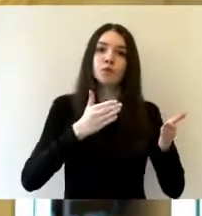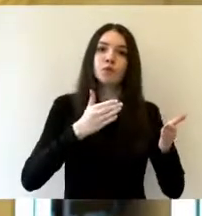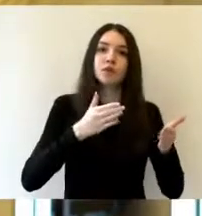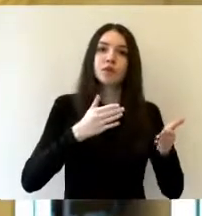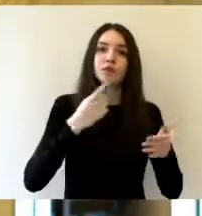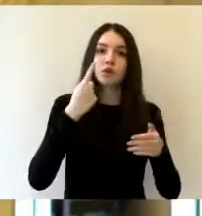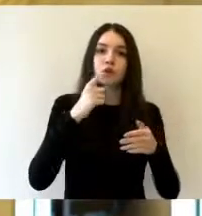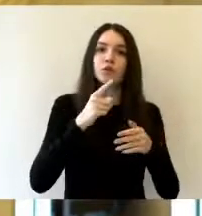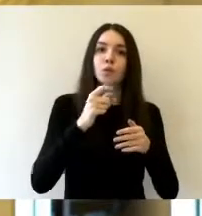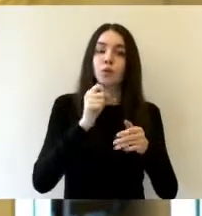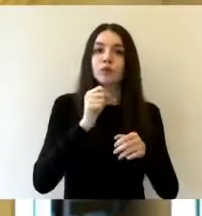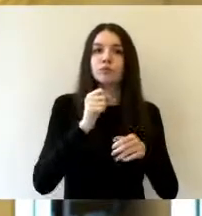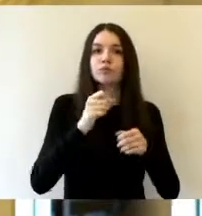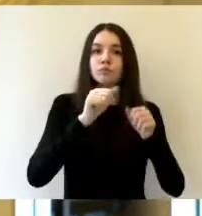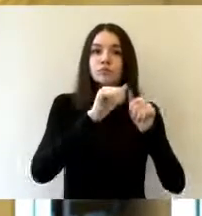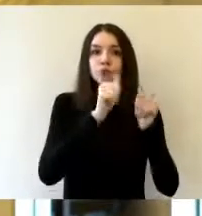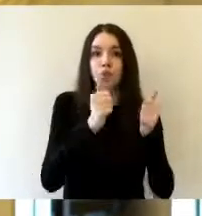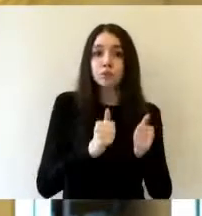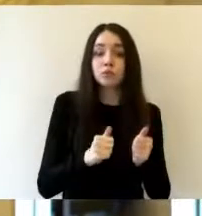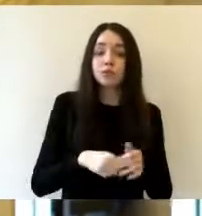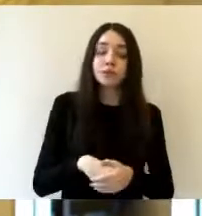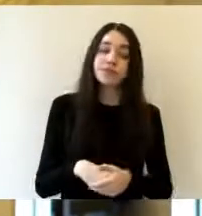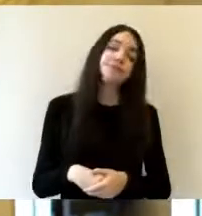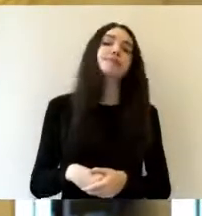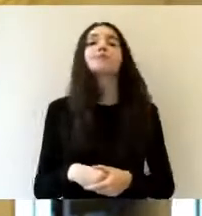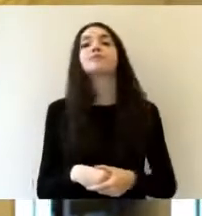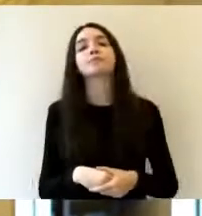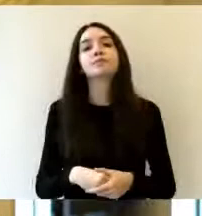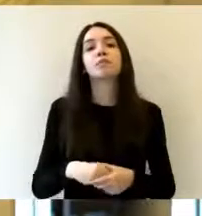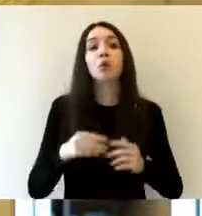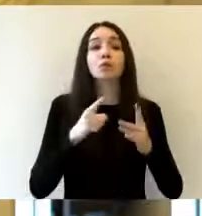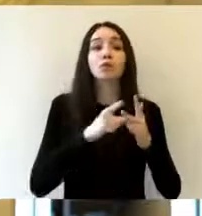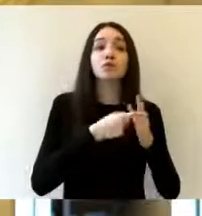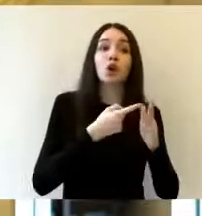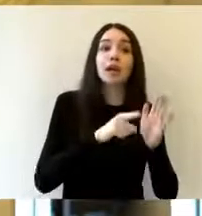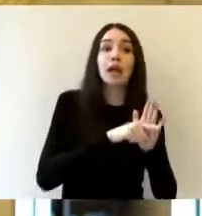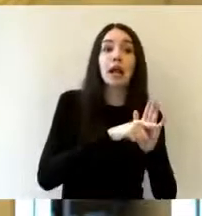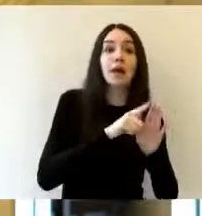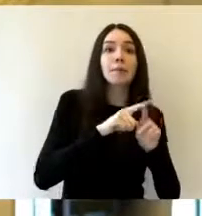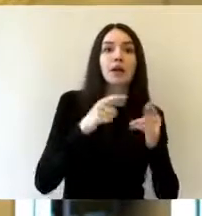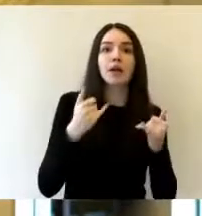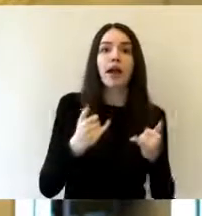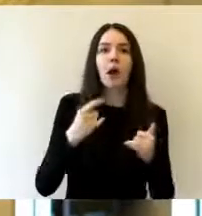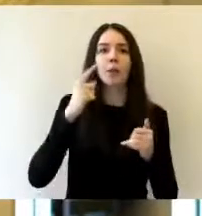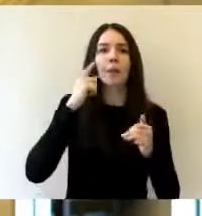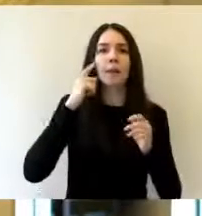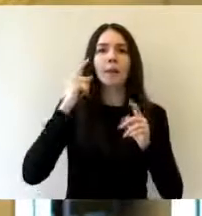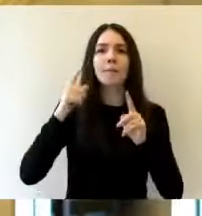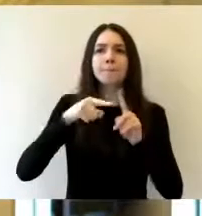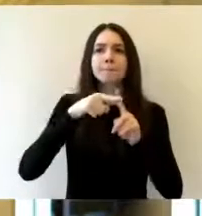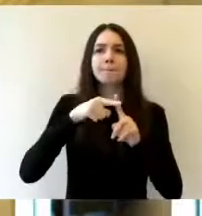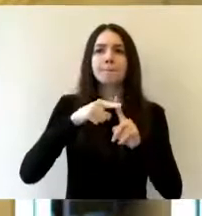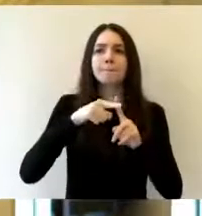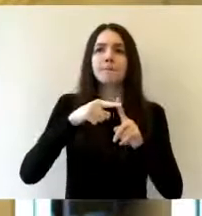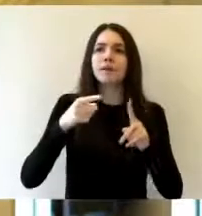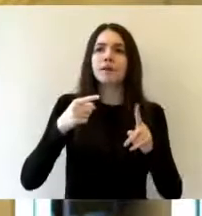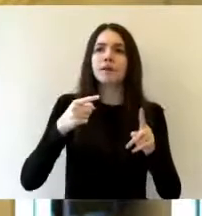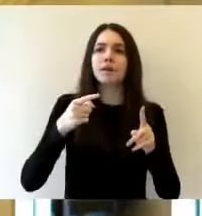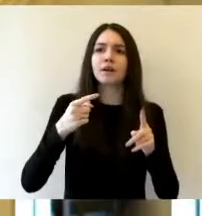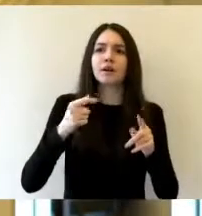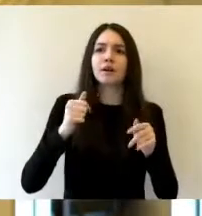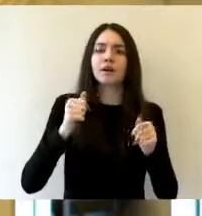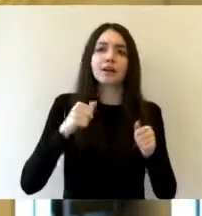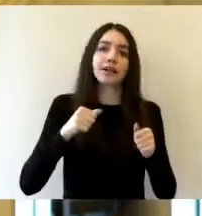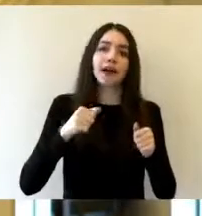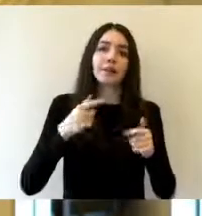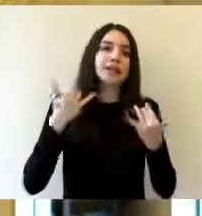situation. So, again, it started out as kind of a negative, but now it's like a huge positive that stone is worth so much more. I can buy whatever stone I